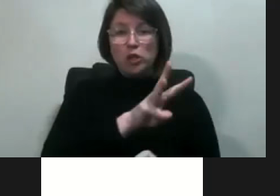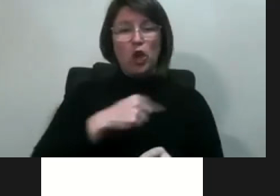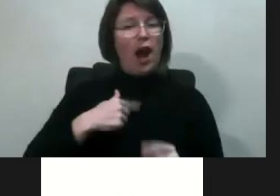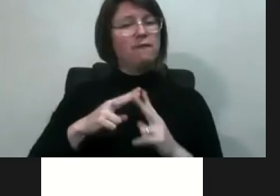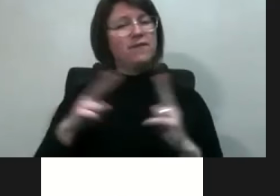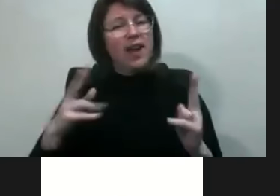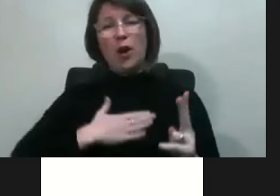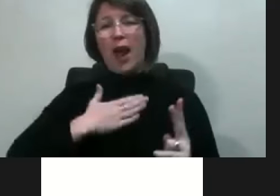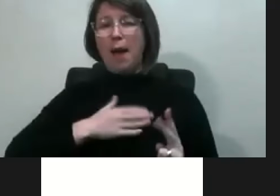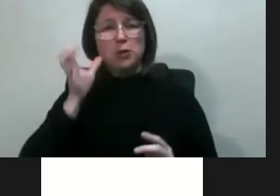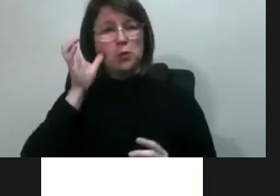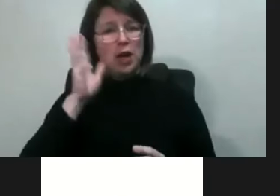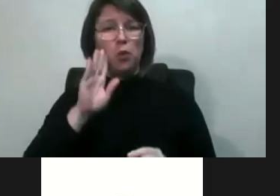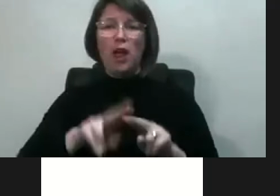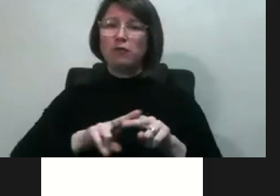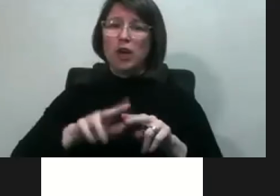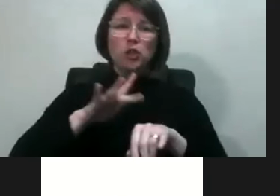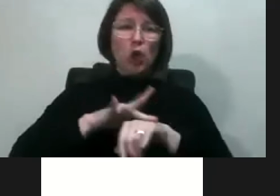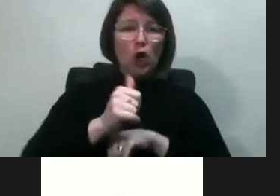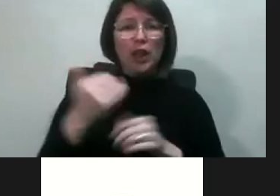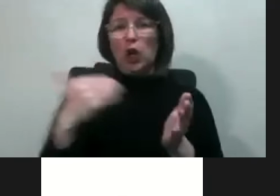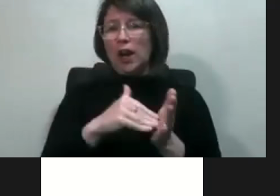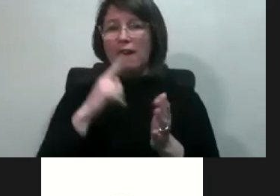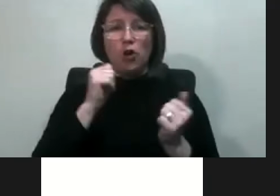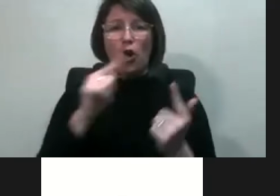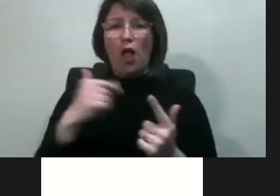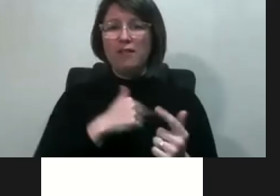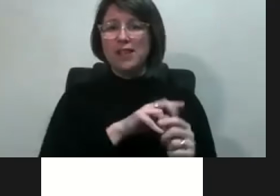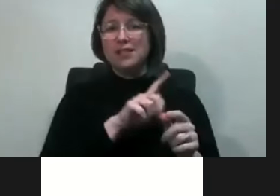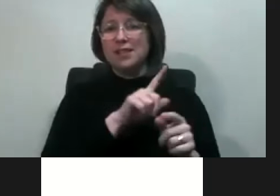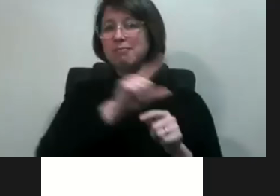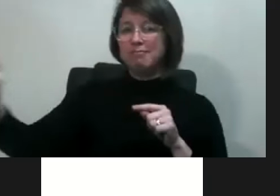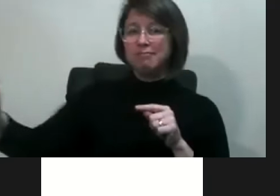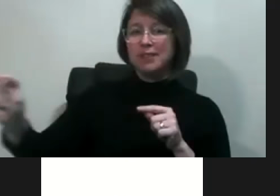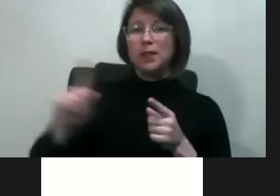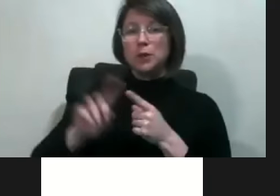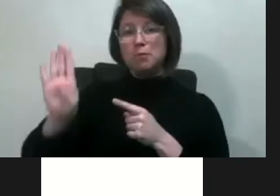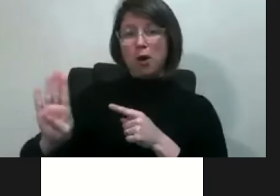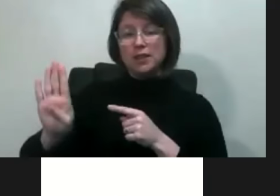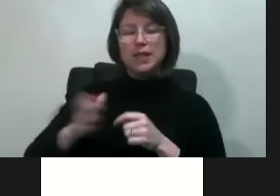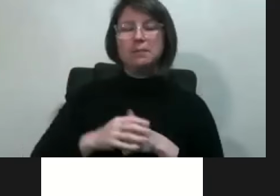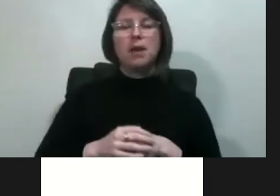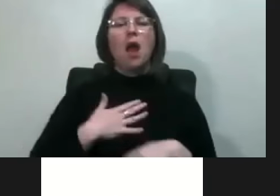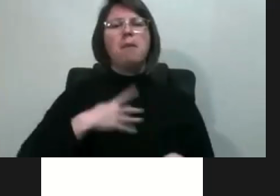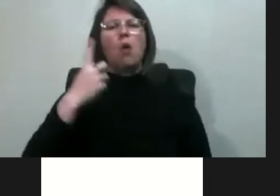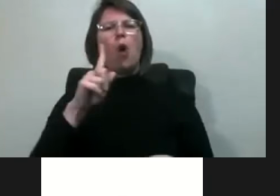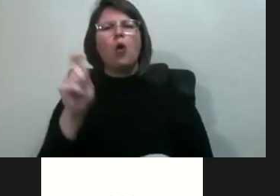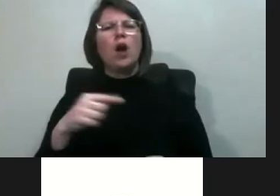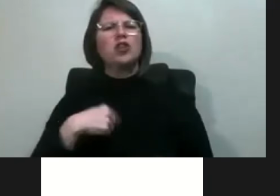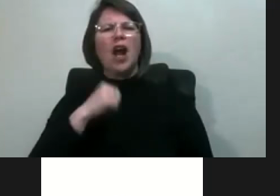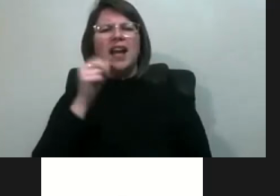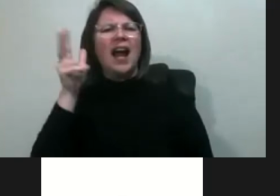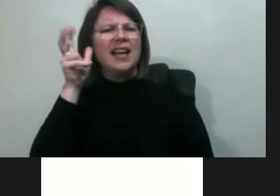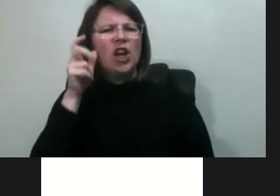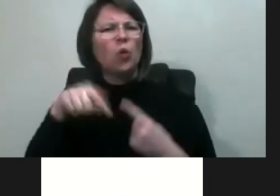to hear that there will be trains starting earlier again for all of us taking the train in. My one question was, I didn't get to hear when